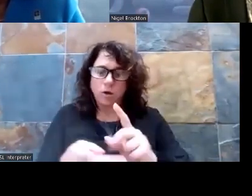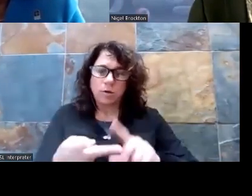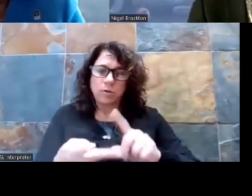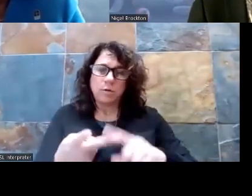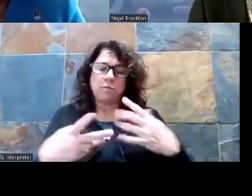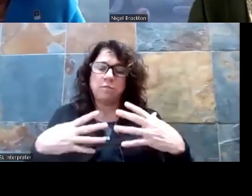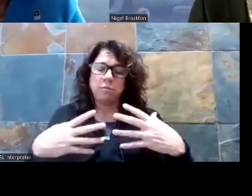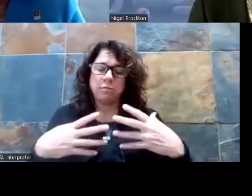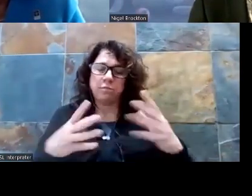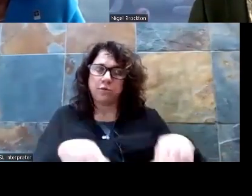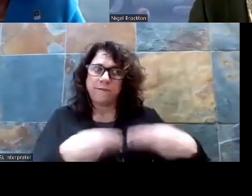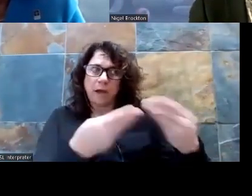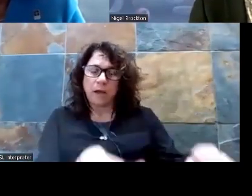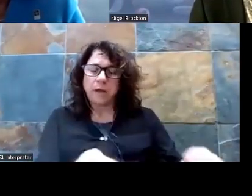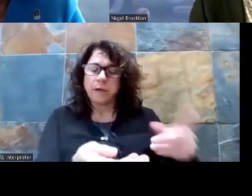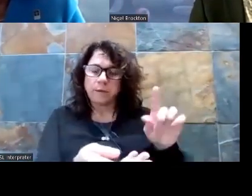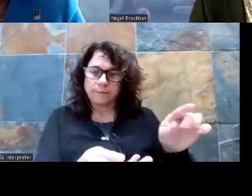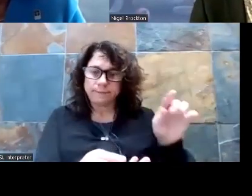provide